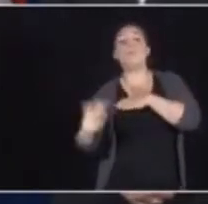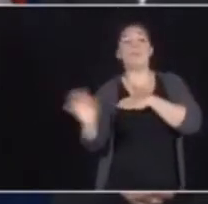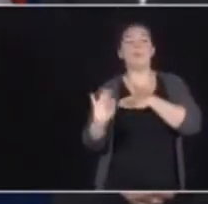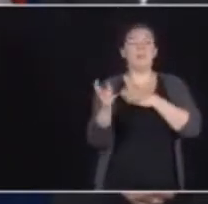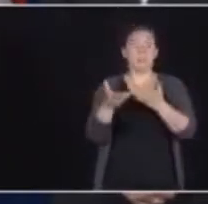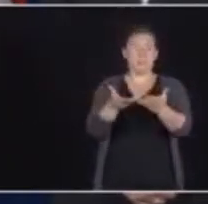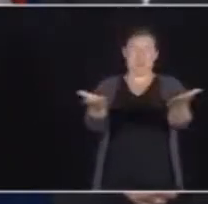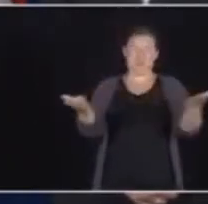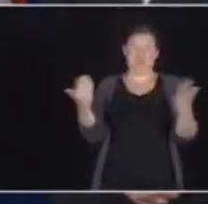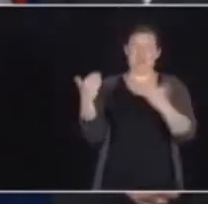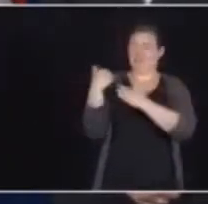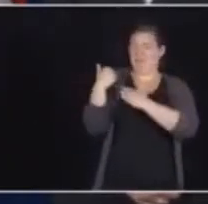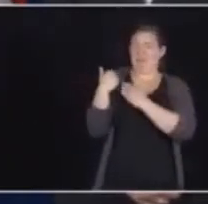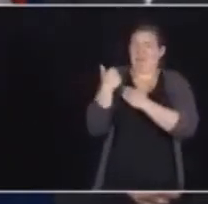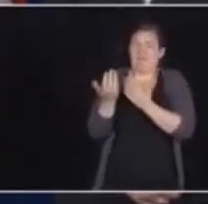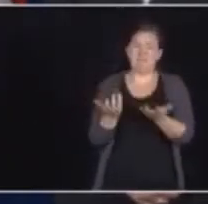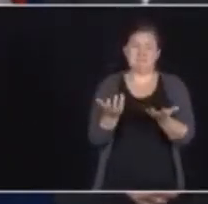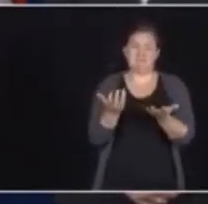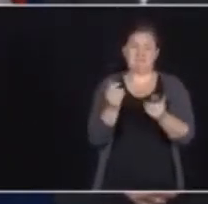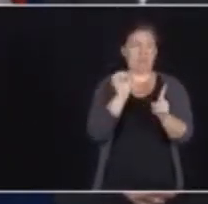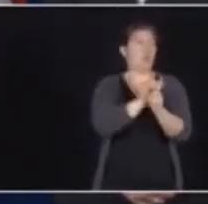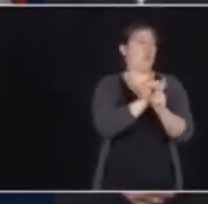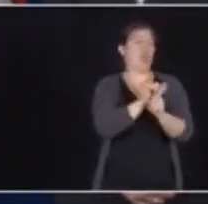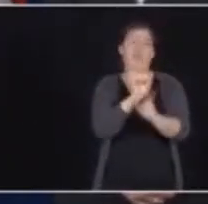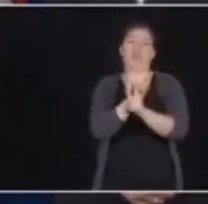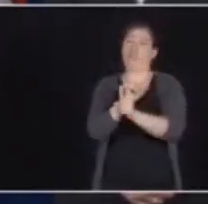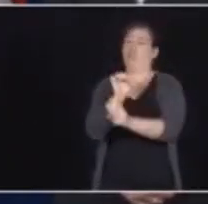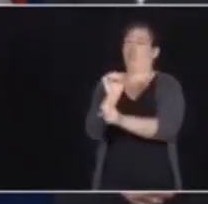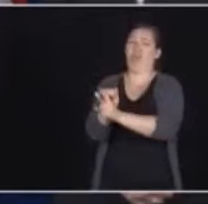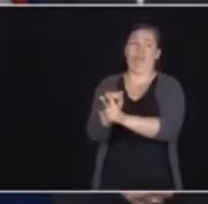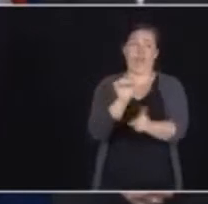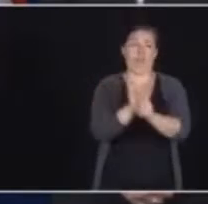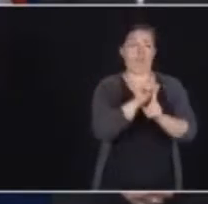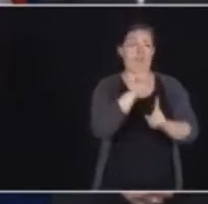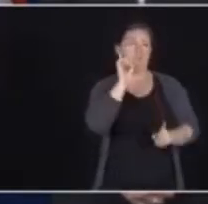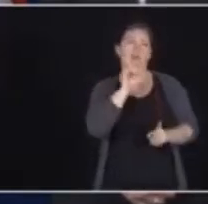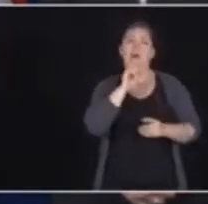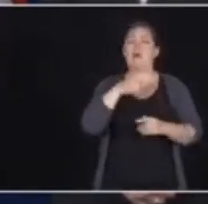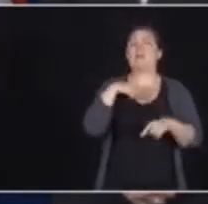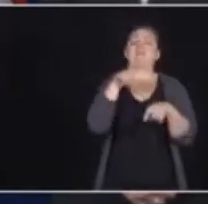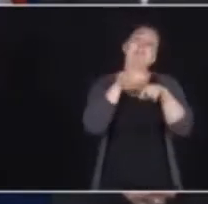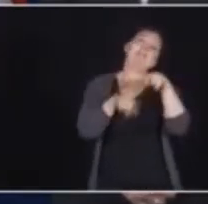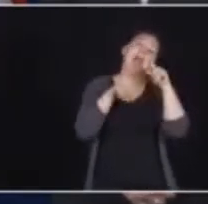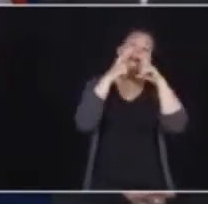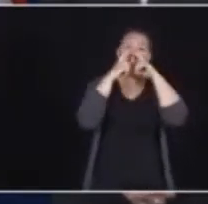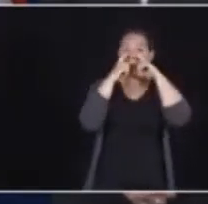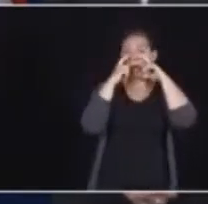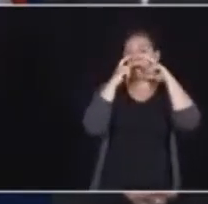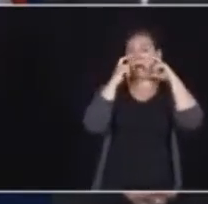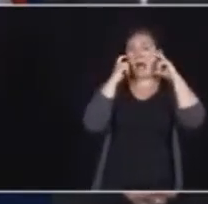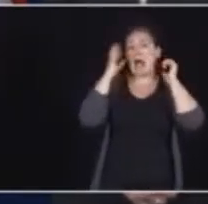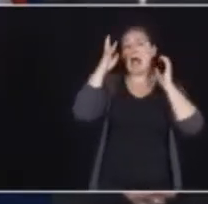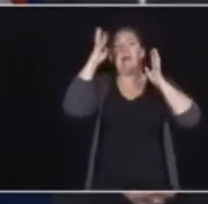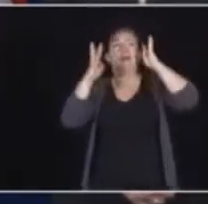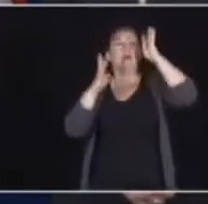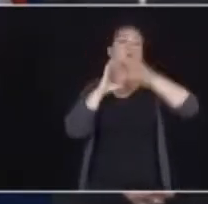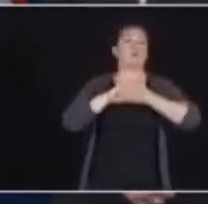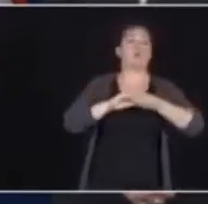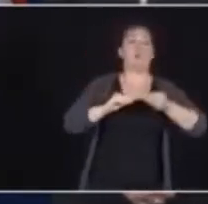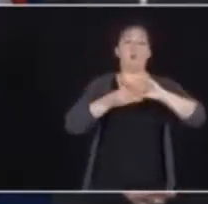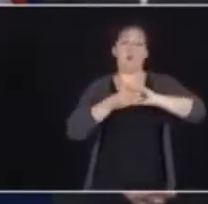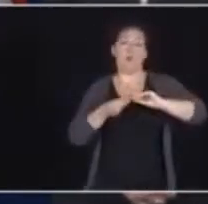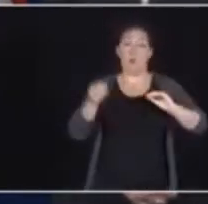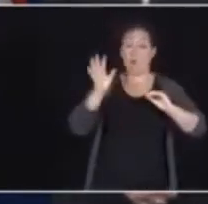Don't be a scammer and say that you can't wear a mask and make up some fraudulent cards.